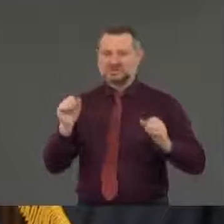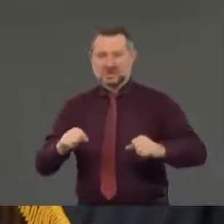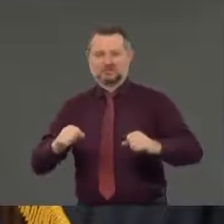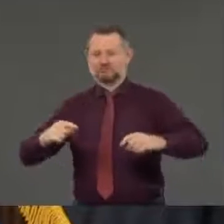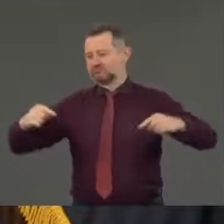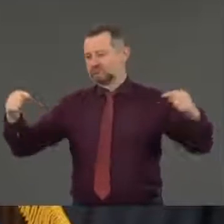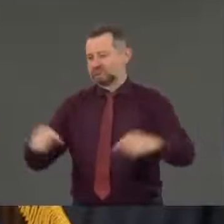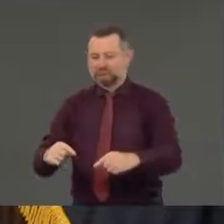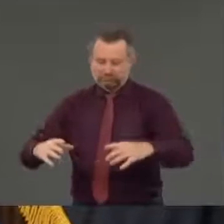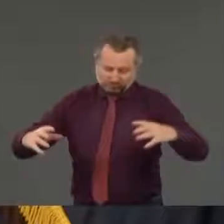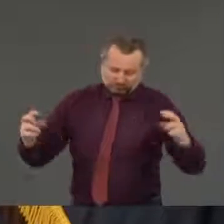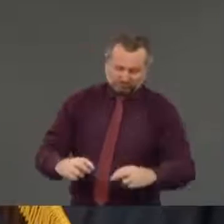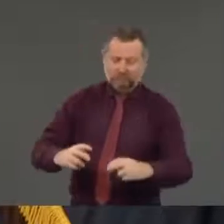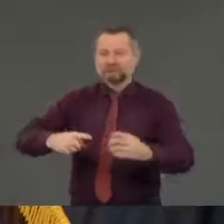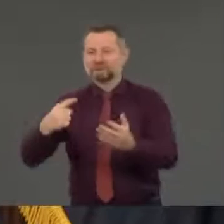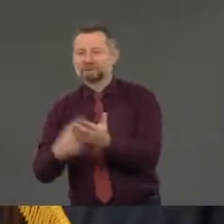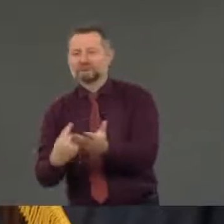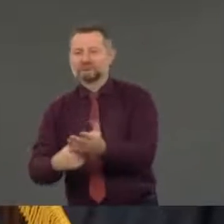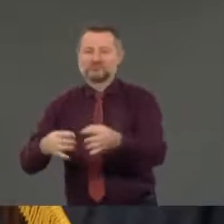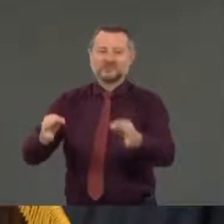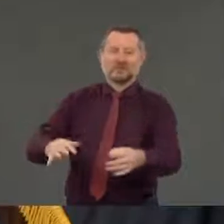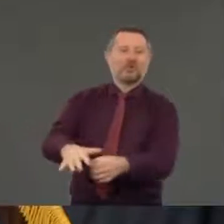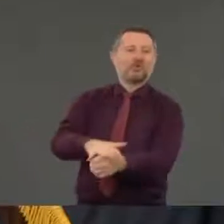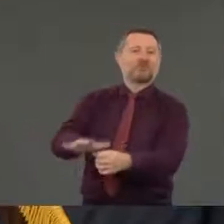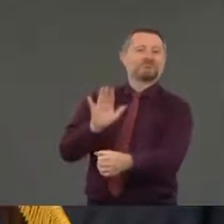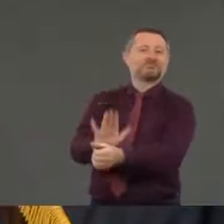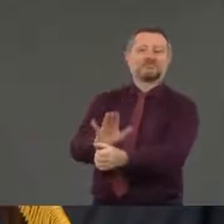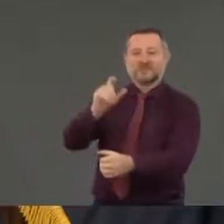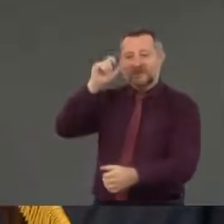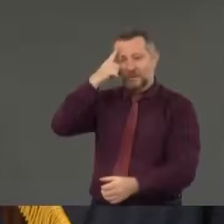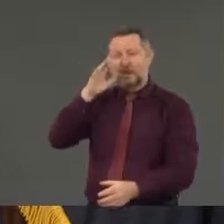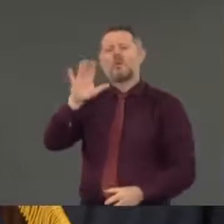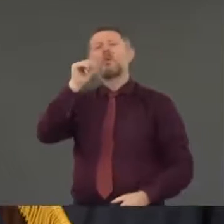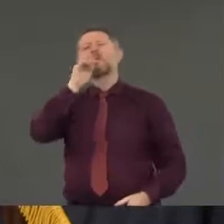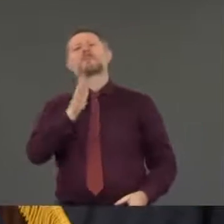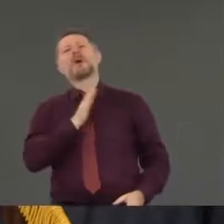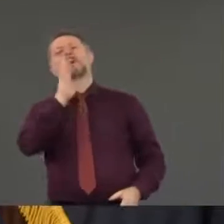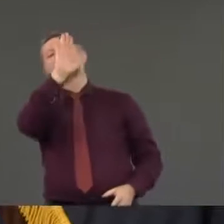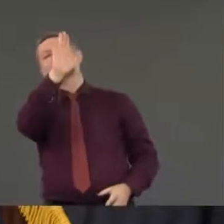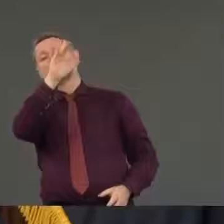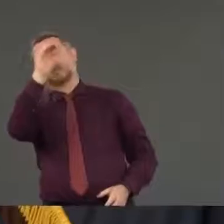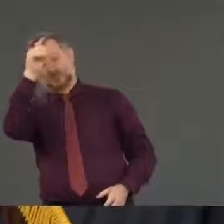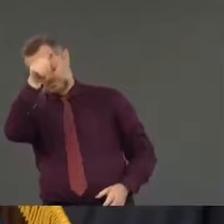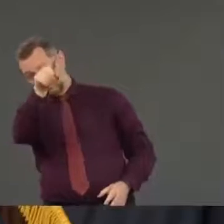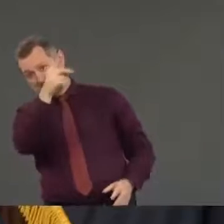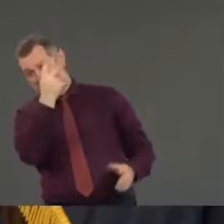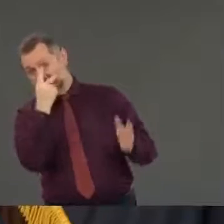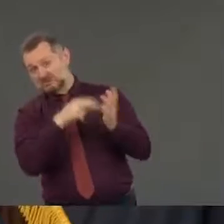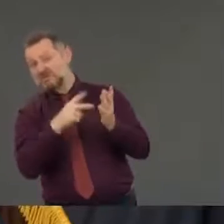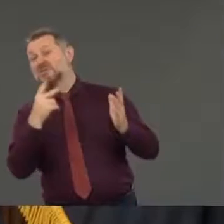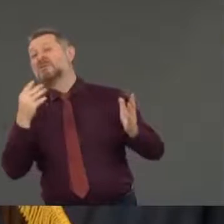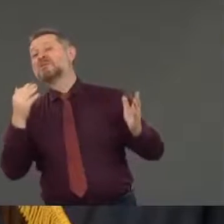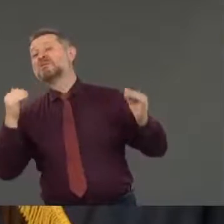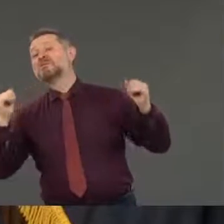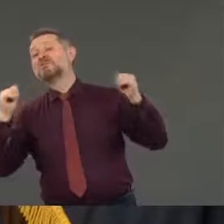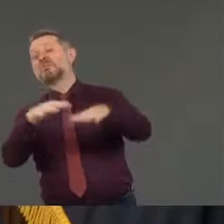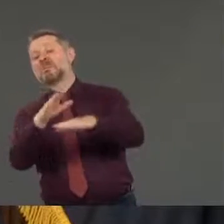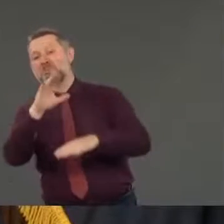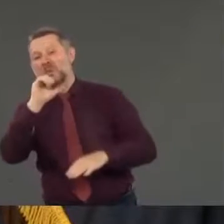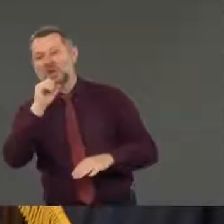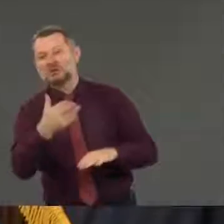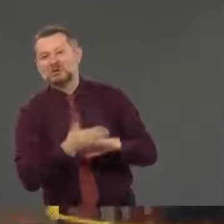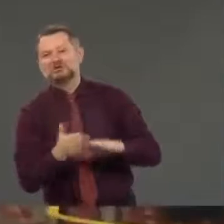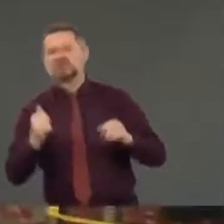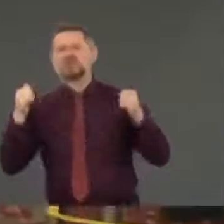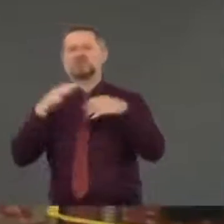But it's up to the local government. What do you think about that, though? Because again, there's been people on beaches, people are congregating in protests,